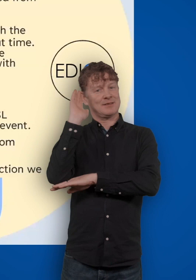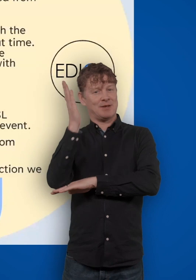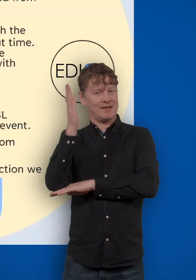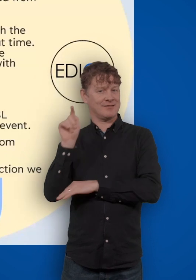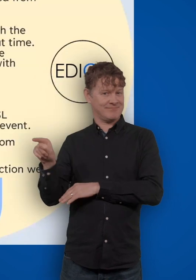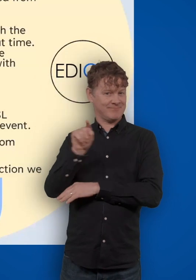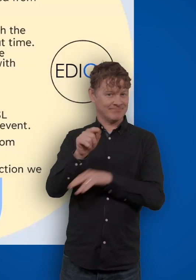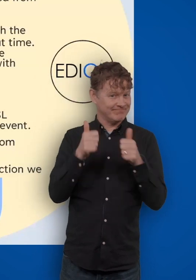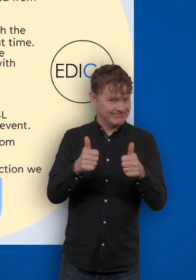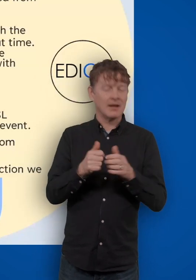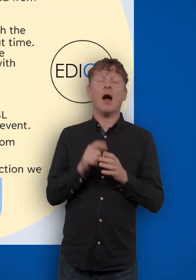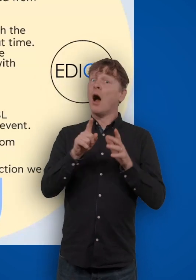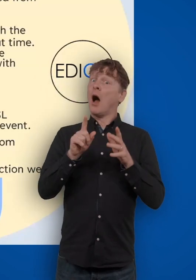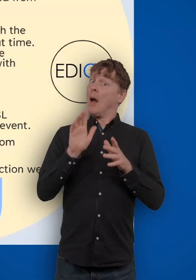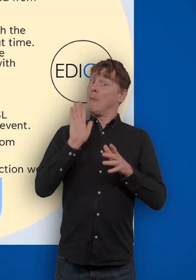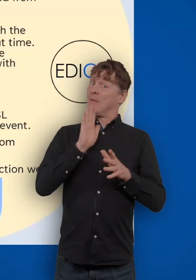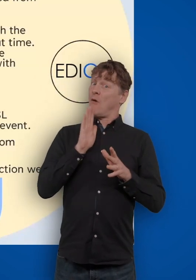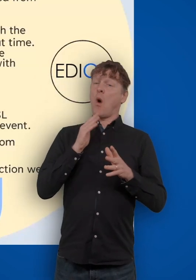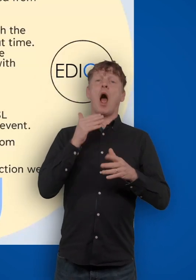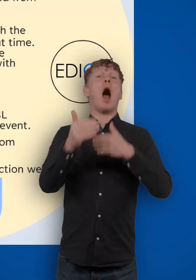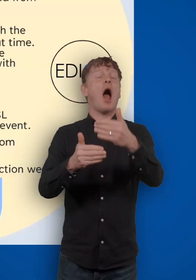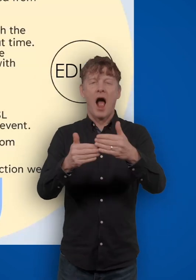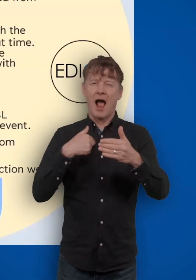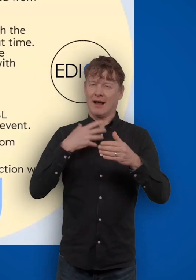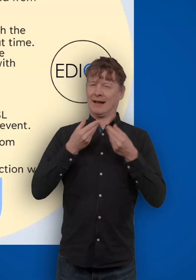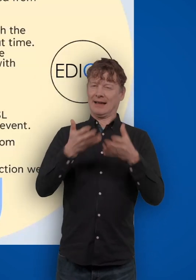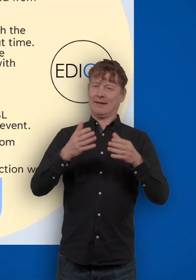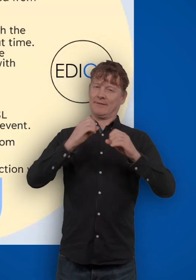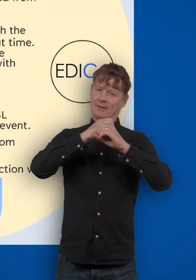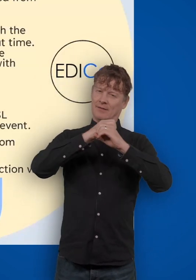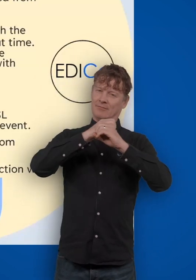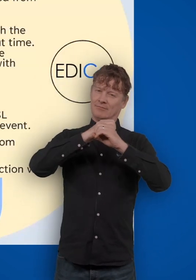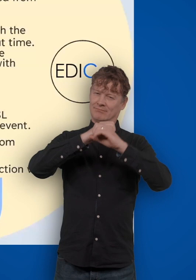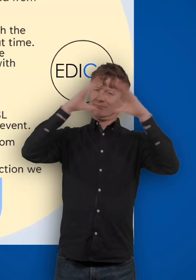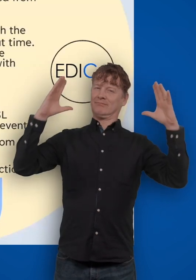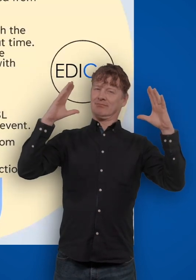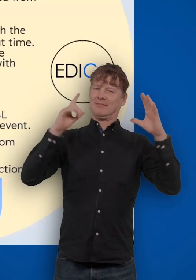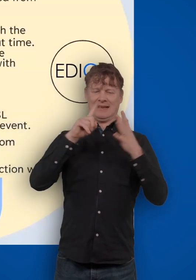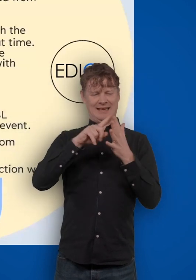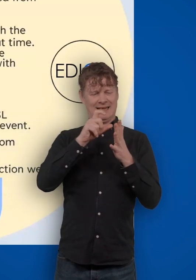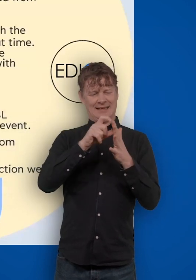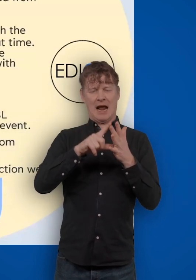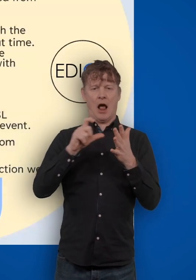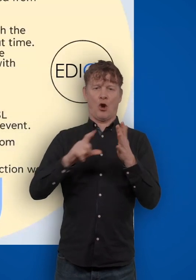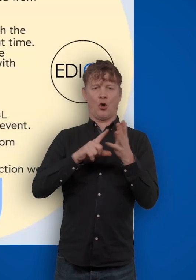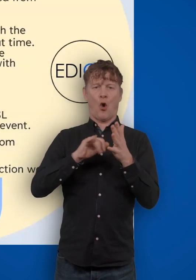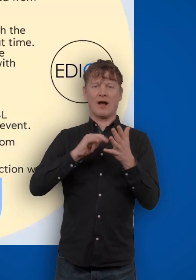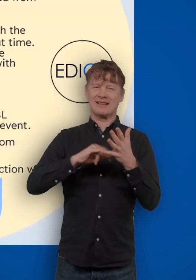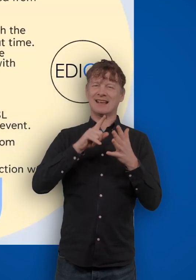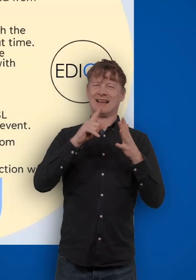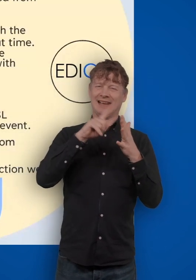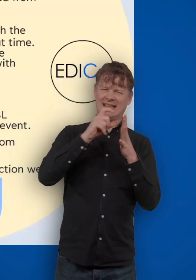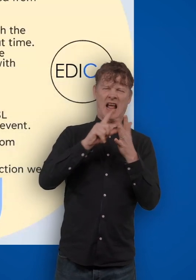So before that, as I mentioned, I want to start with a little bit of an overview. The EDI caucus, standing for